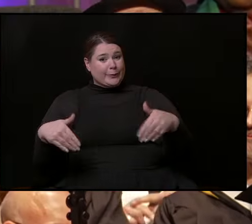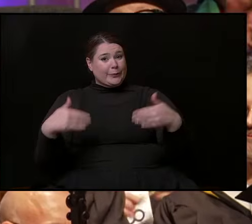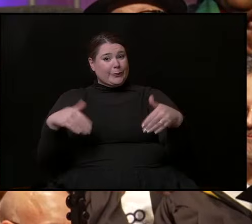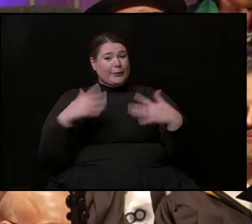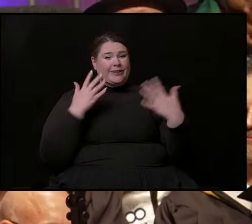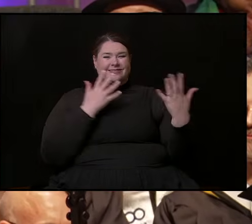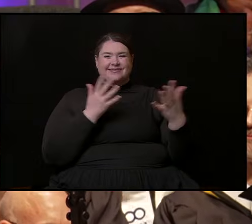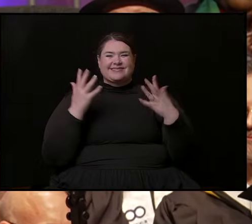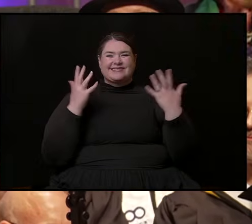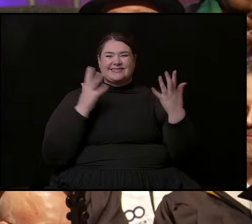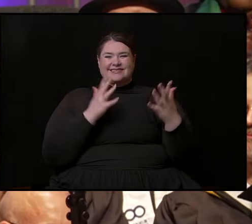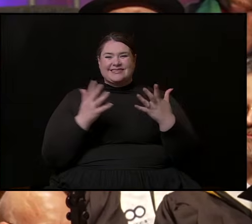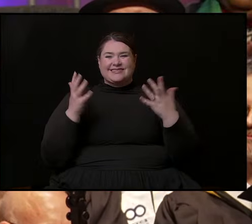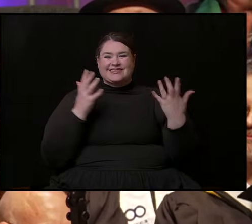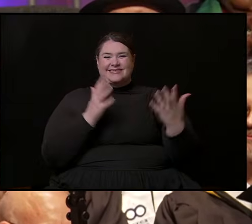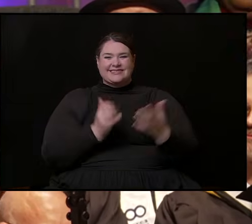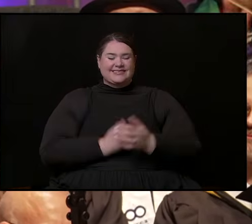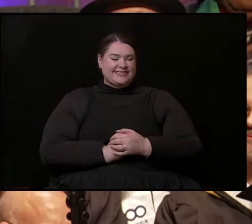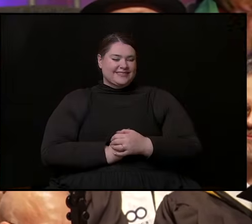Amazing.